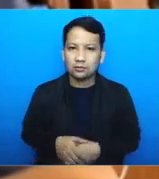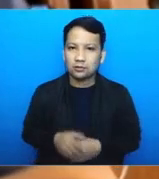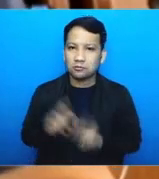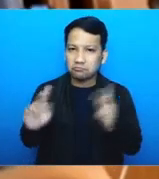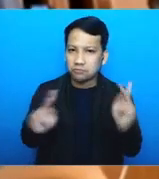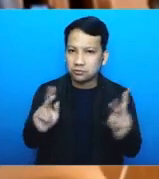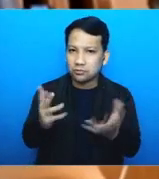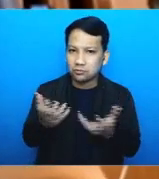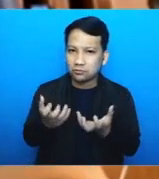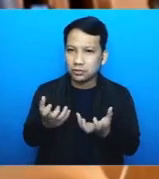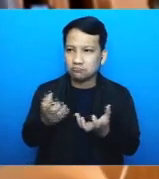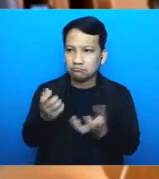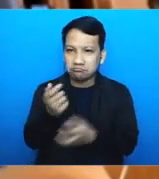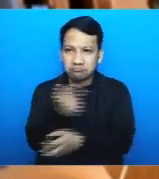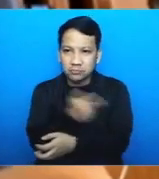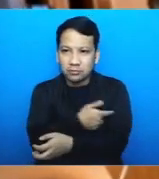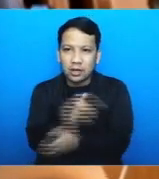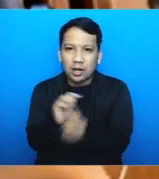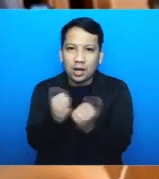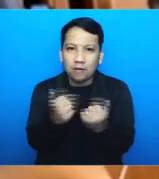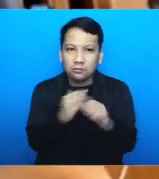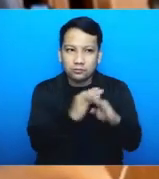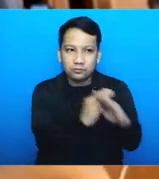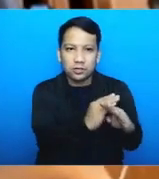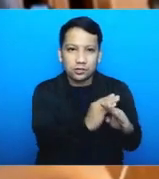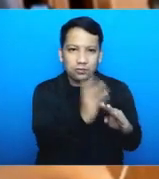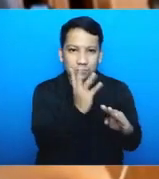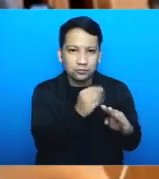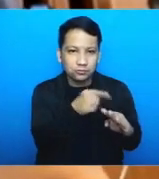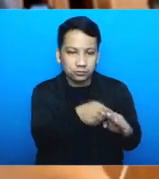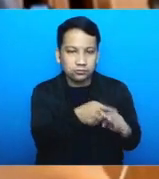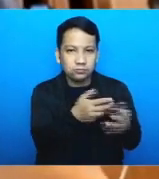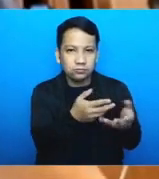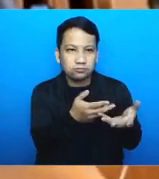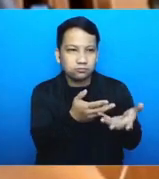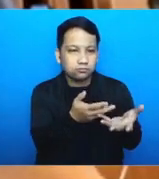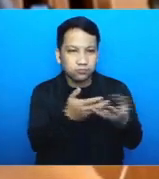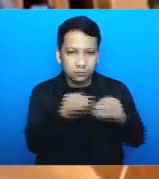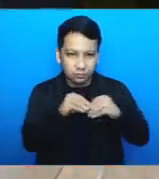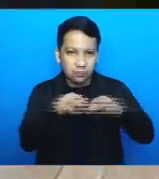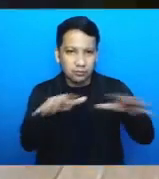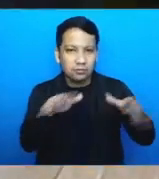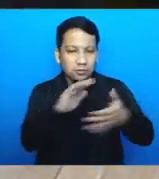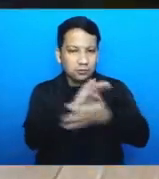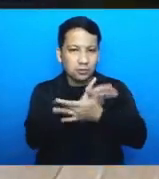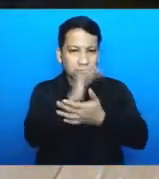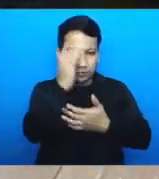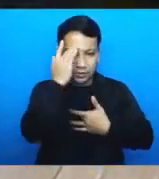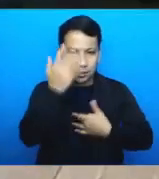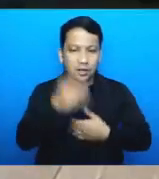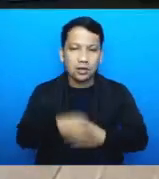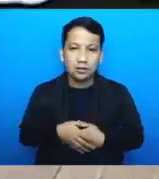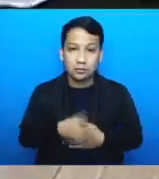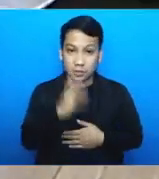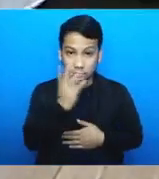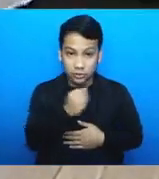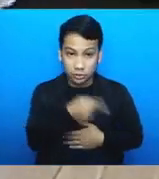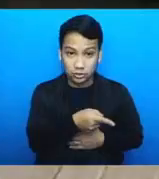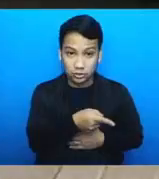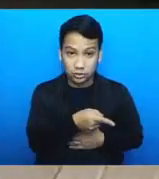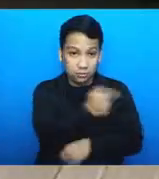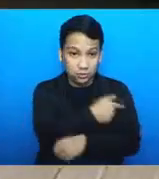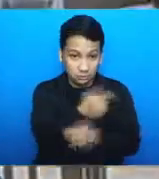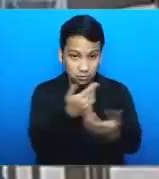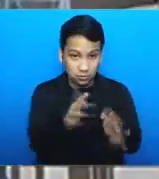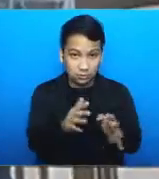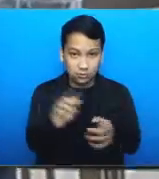taking vaccine. So how do you protect those vaccinated from getting infected from those not vaccinated, and vice